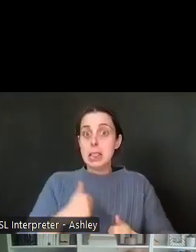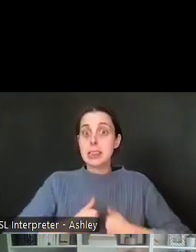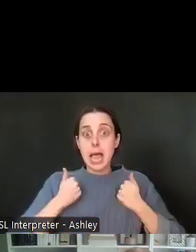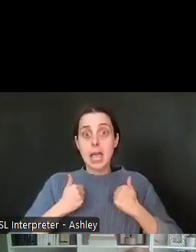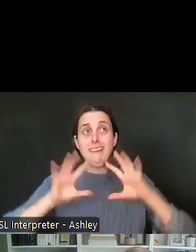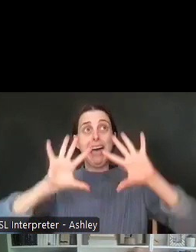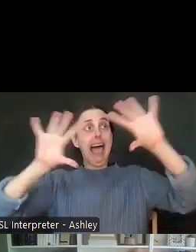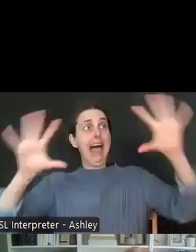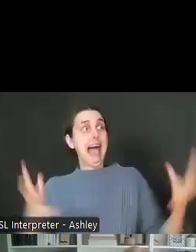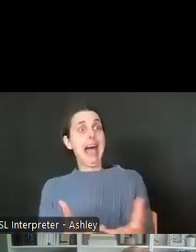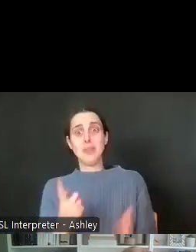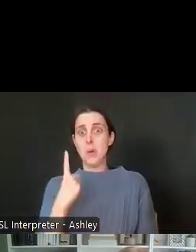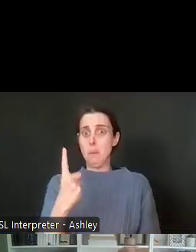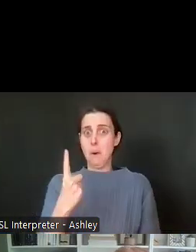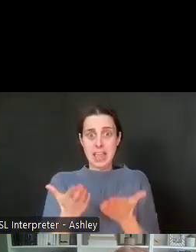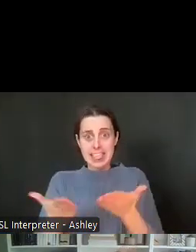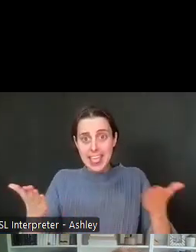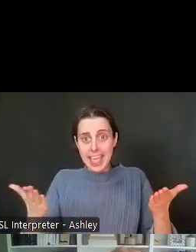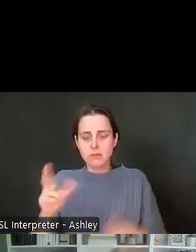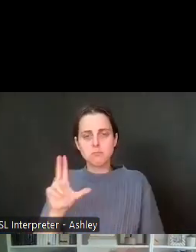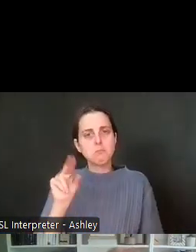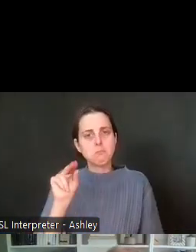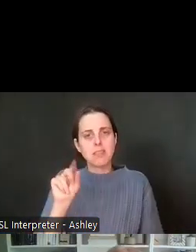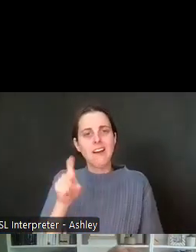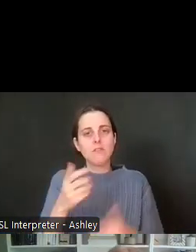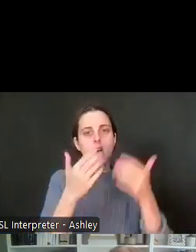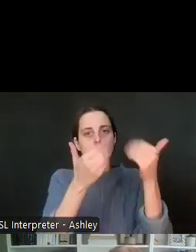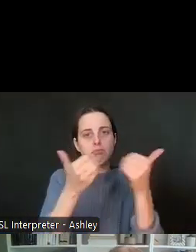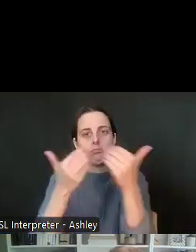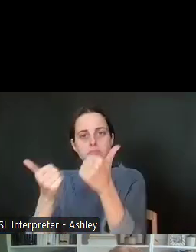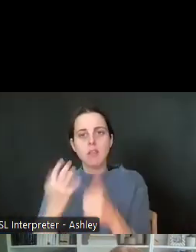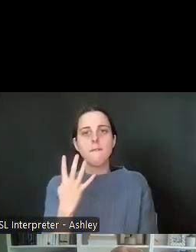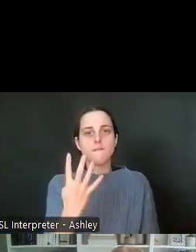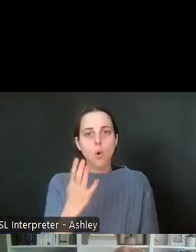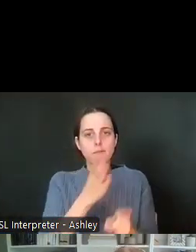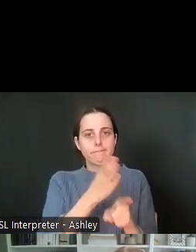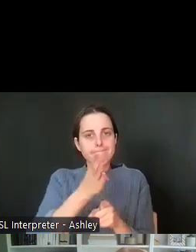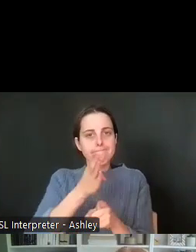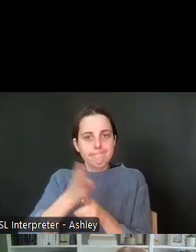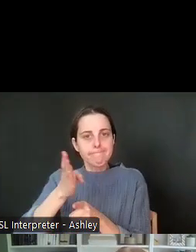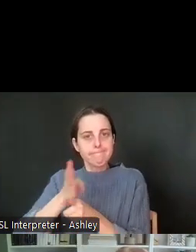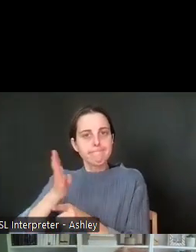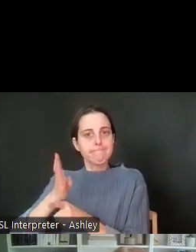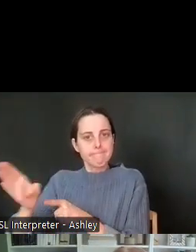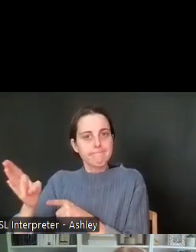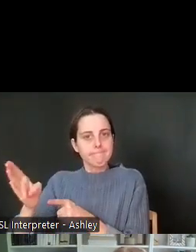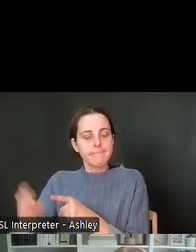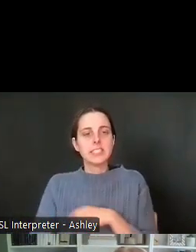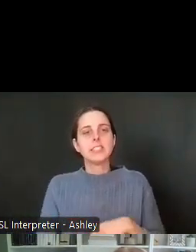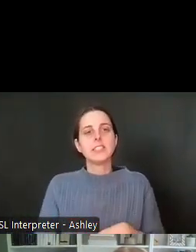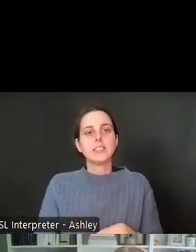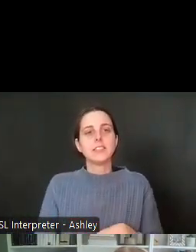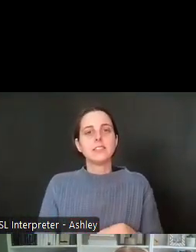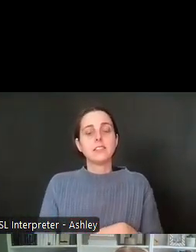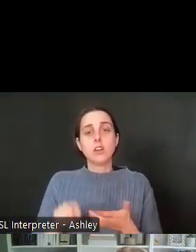to think about our satisfaction levels in four different areas of our life. And the question that he would encourage us to